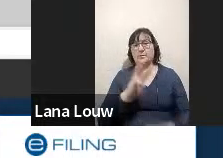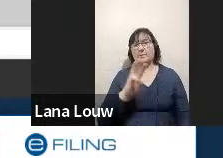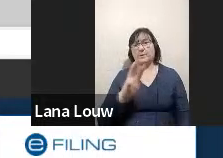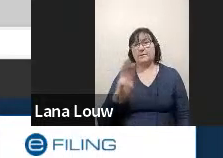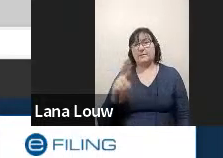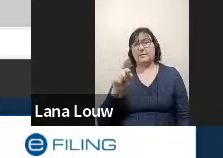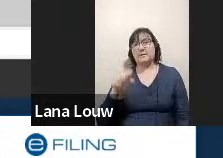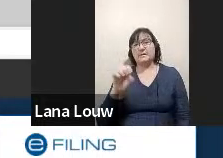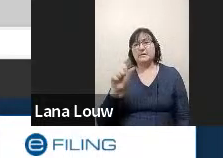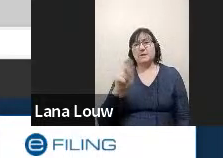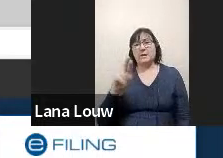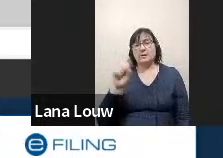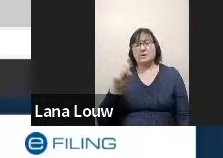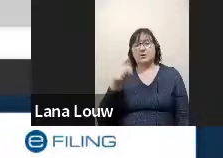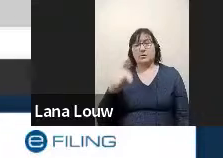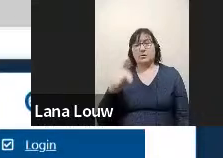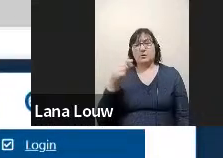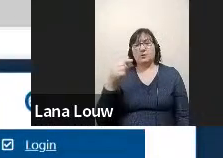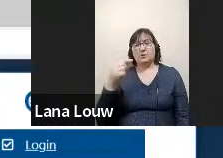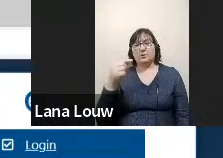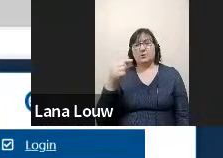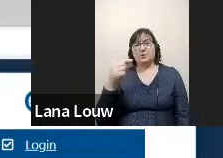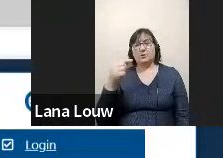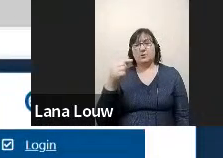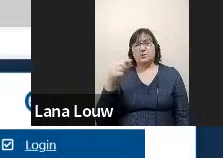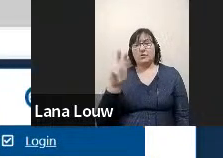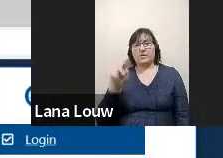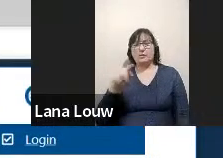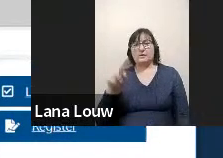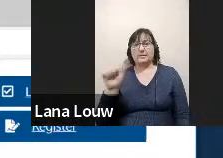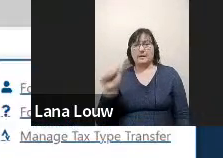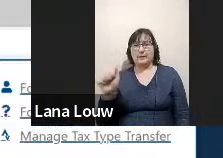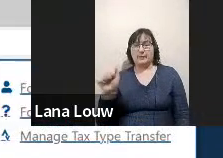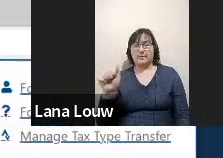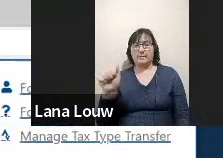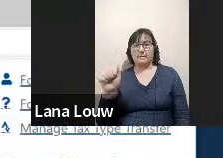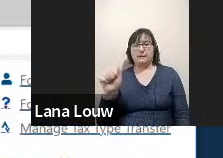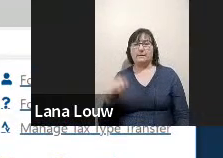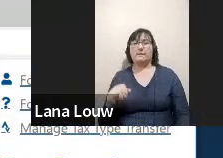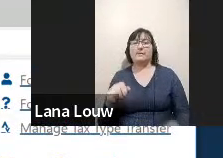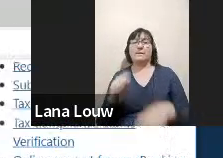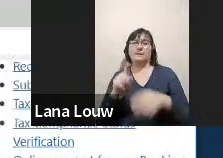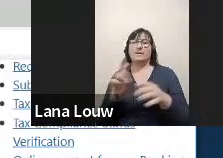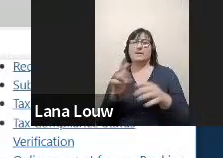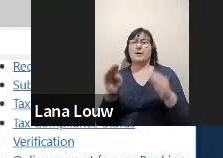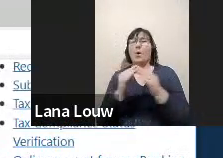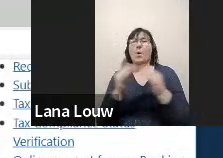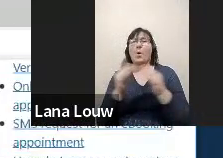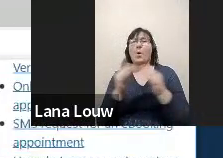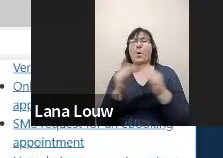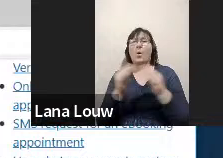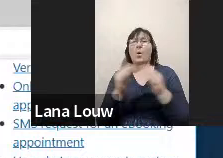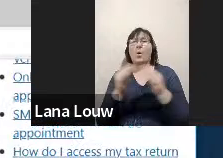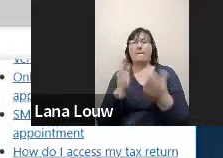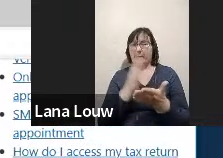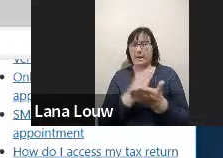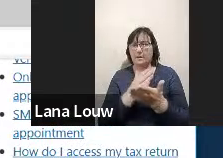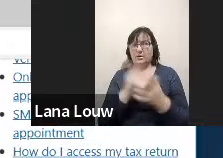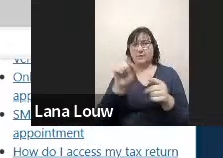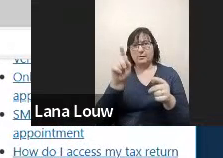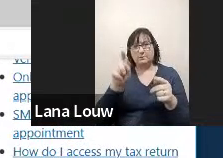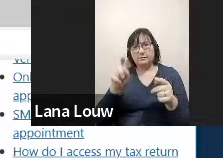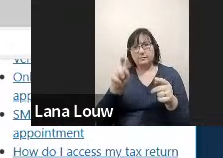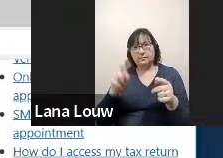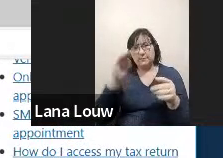www.sars.gov.za and you're going to go on to the landing page. So this is your home page. If you scroll down, okay, you will